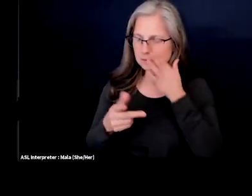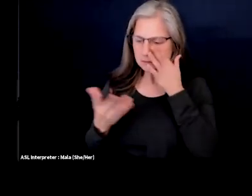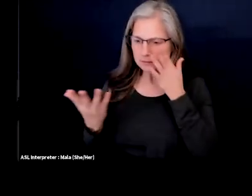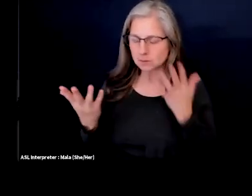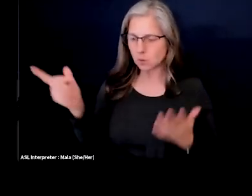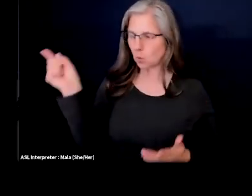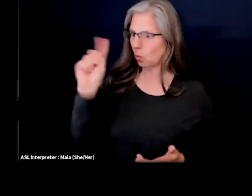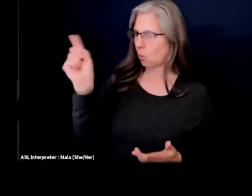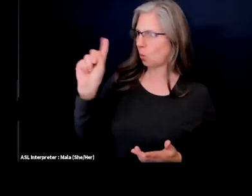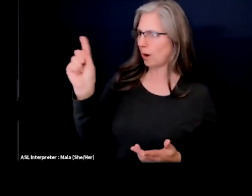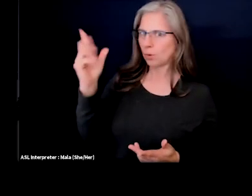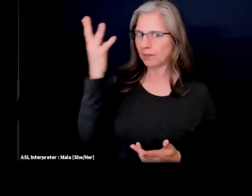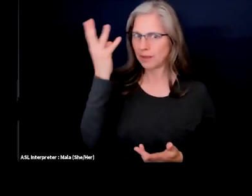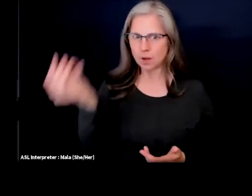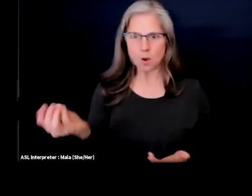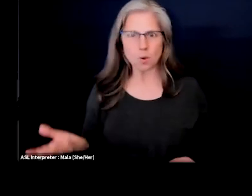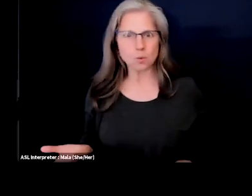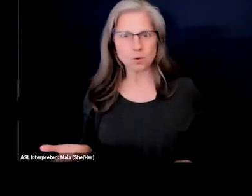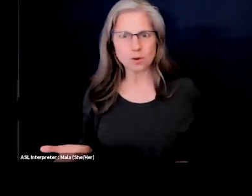Where will they go?